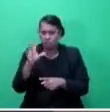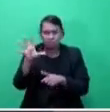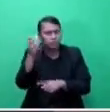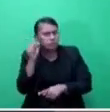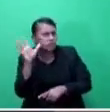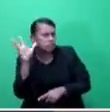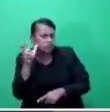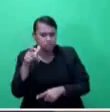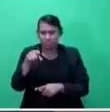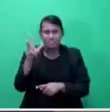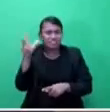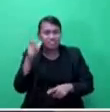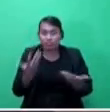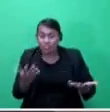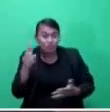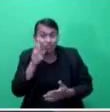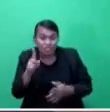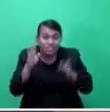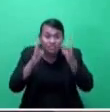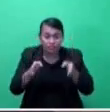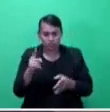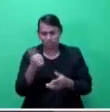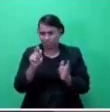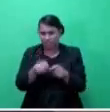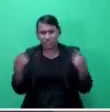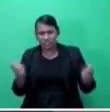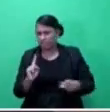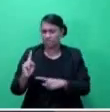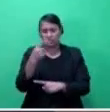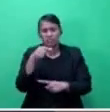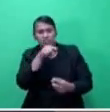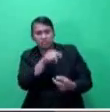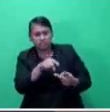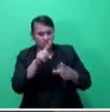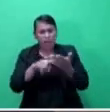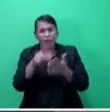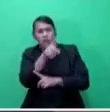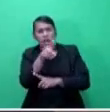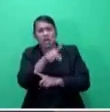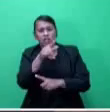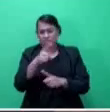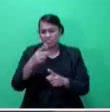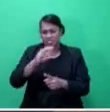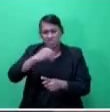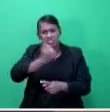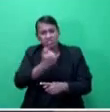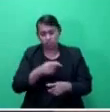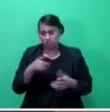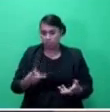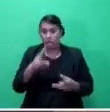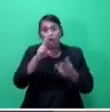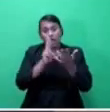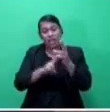his comments on Fiji Times was March 21st. Mr. Speaker, sir, furthermore, the NFB official website has the